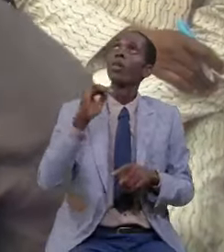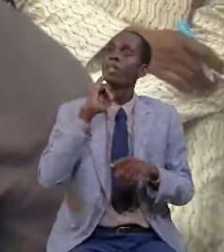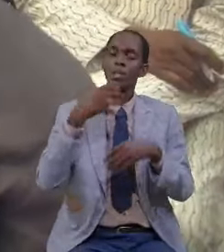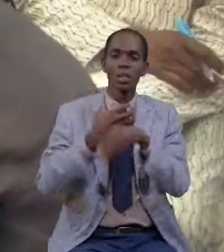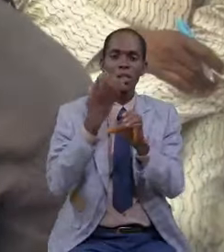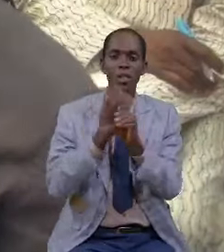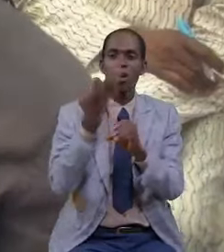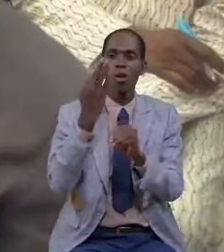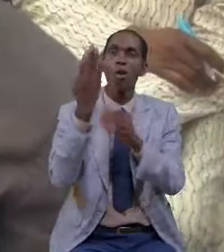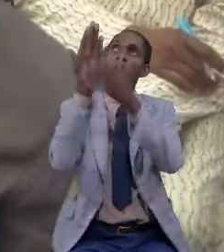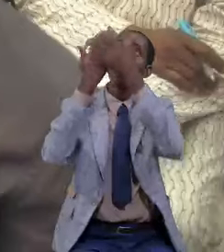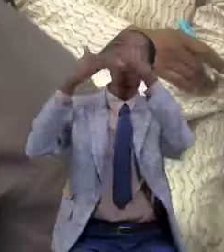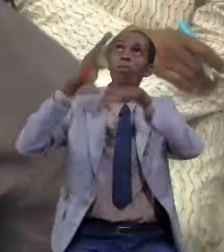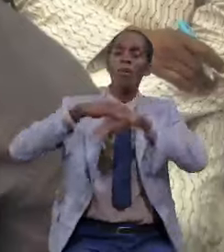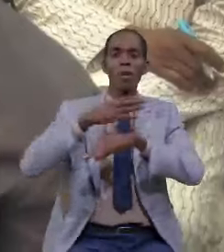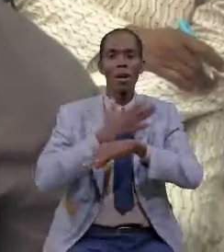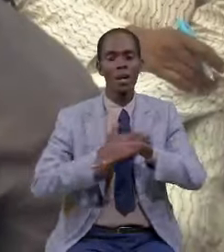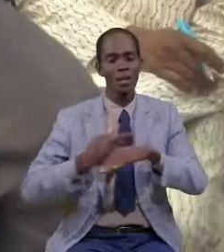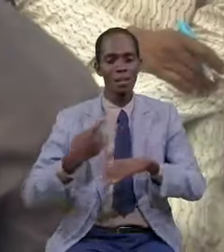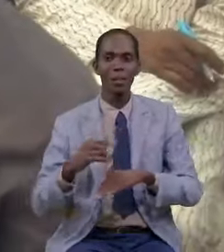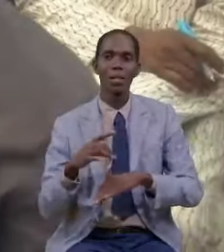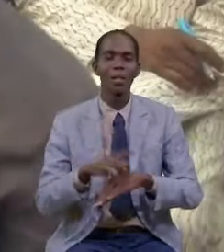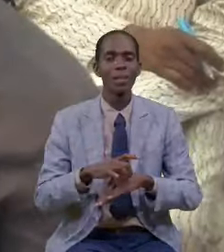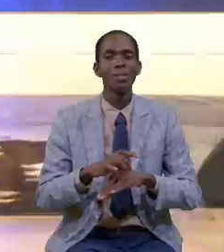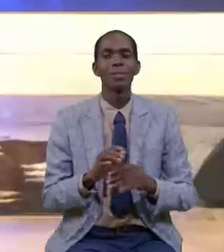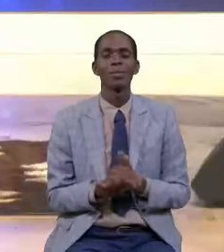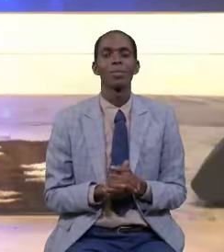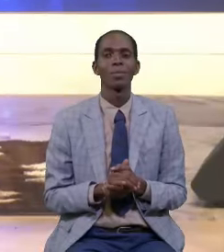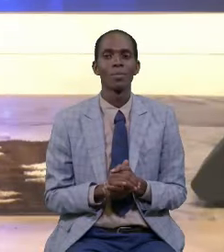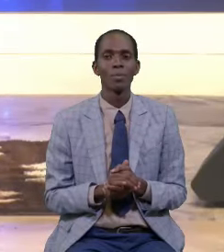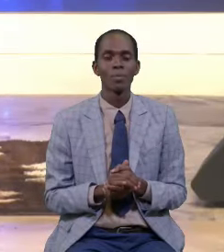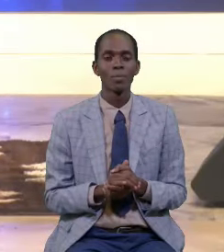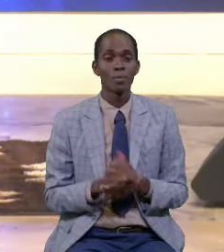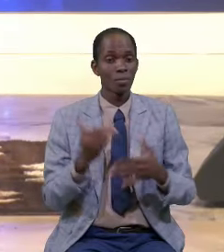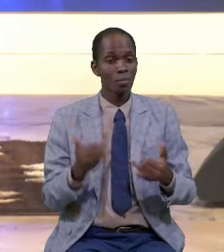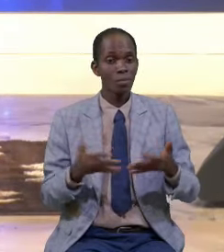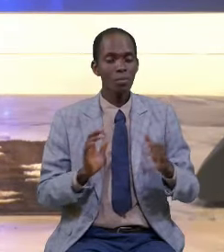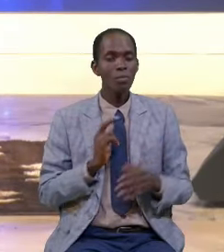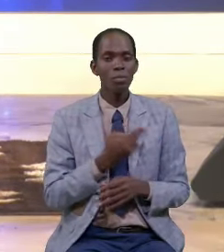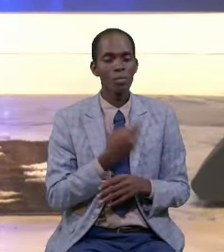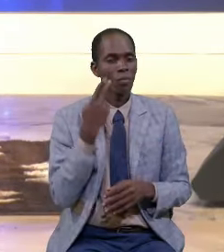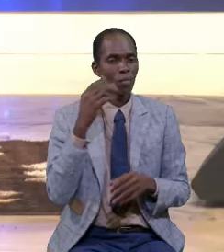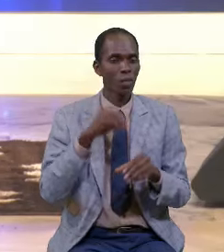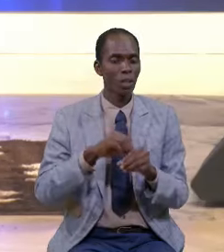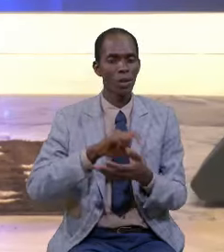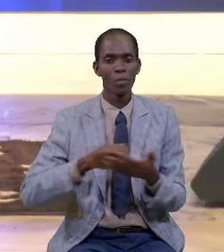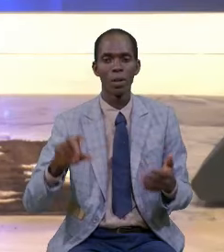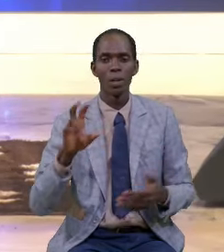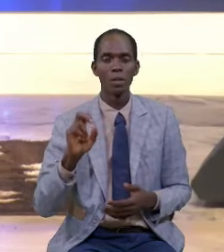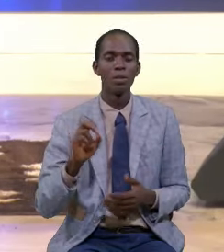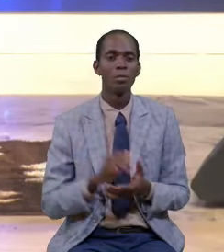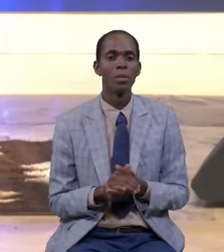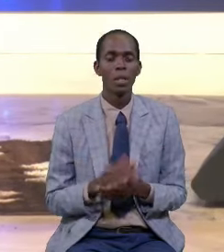I said that God is the creator of the heavens and the earth. Let's see now in verse 30. And